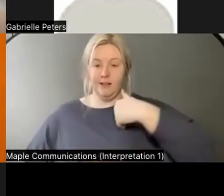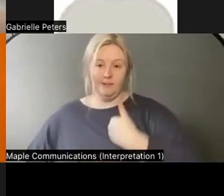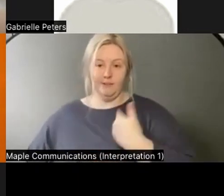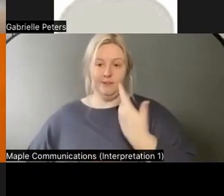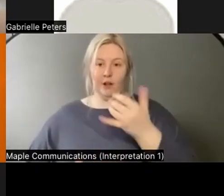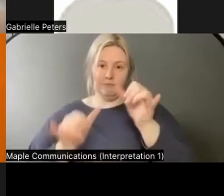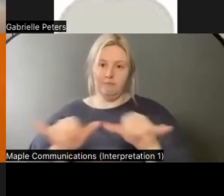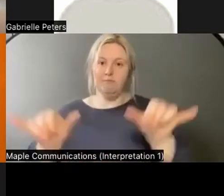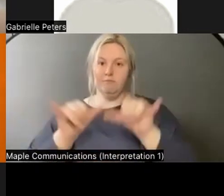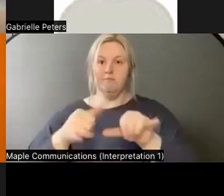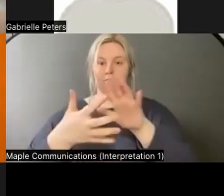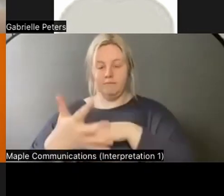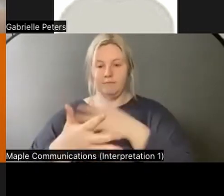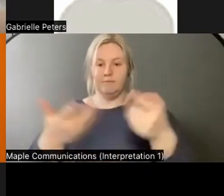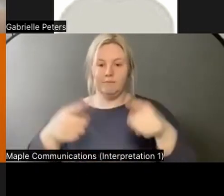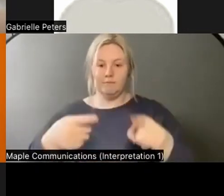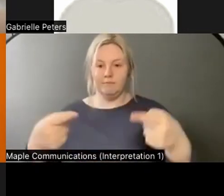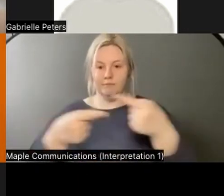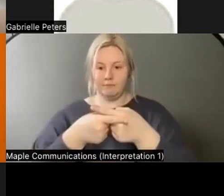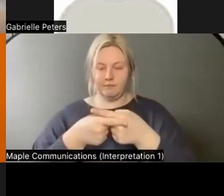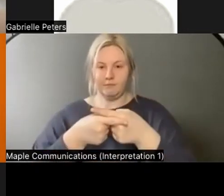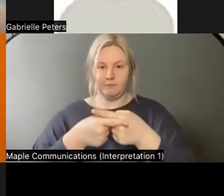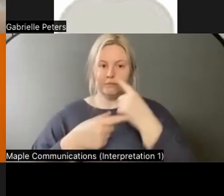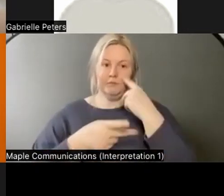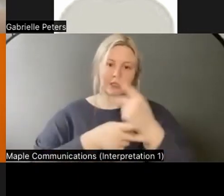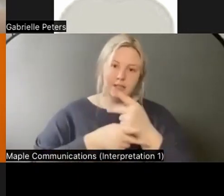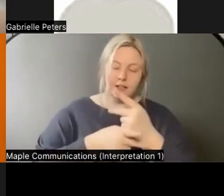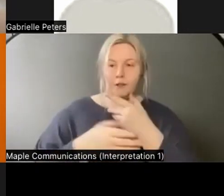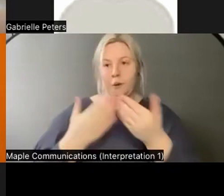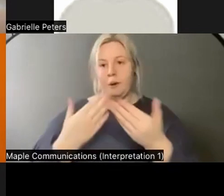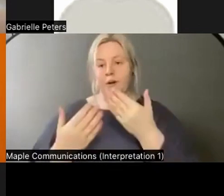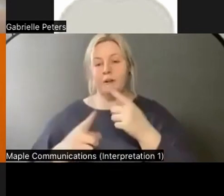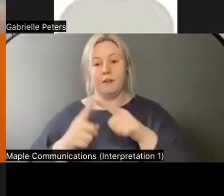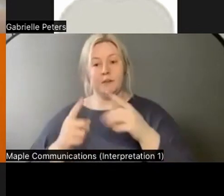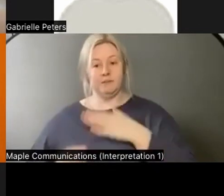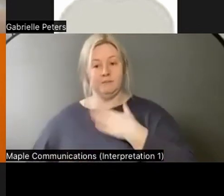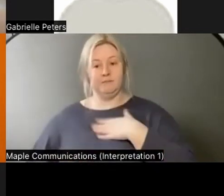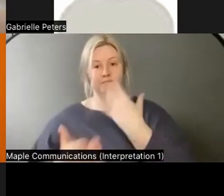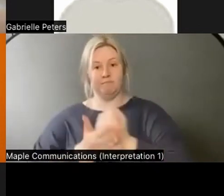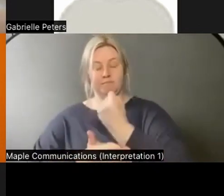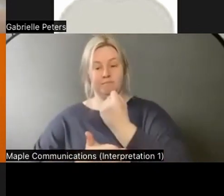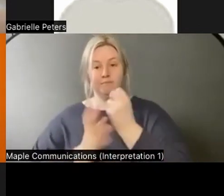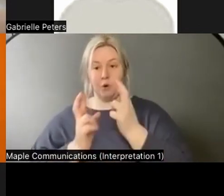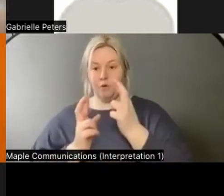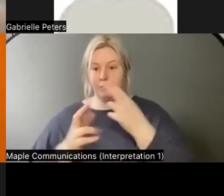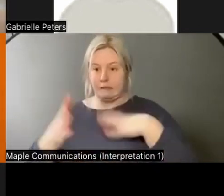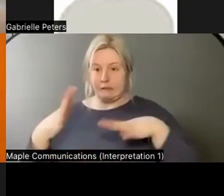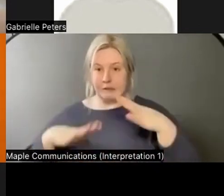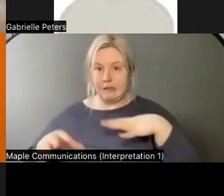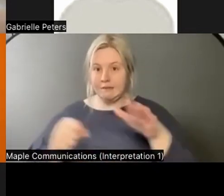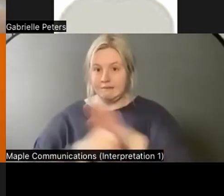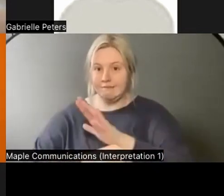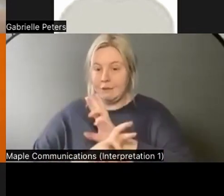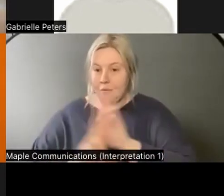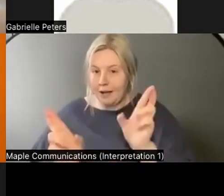routines of care and whatever. So, Heidi, I hope you're fully clothed and have